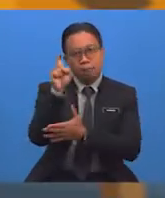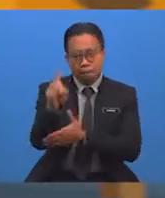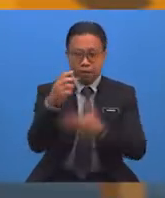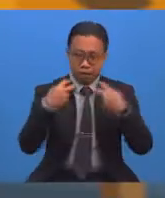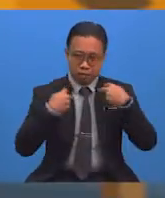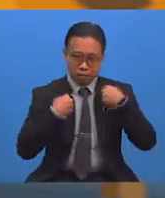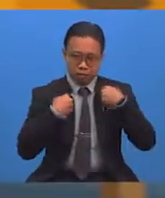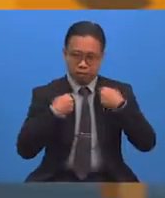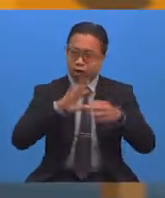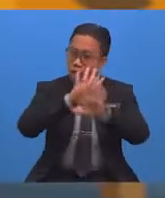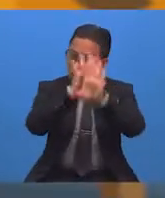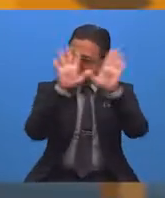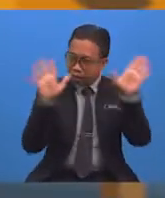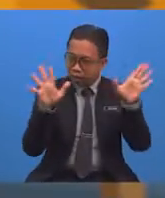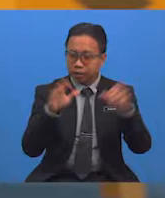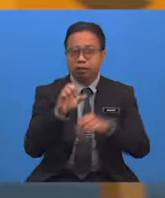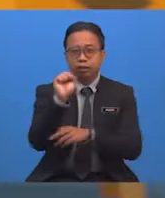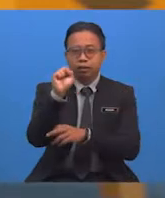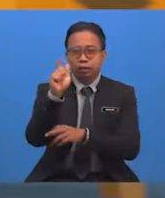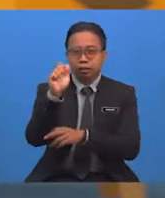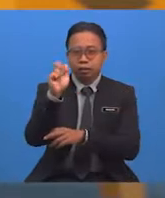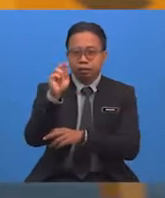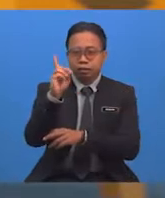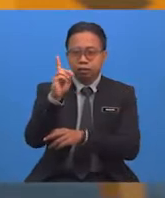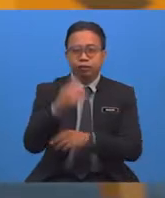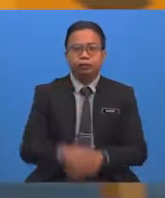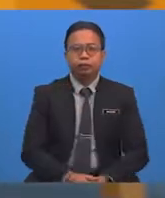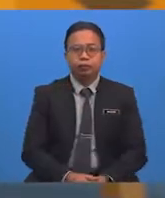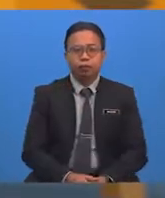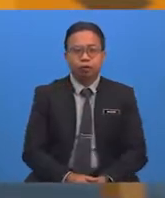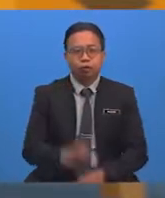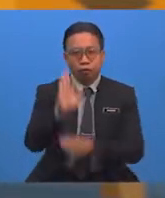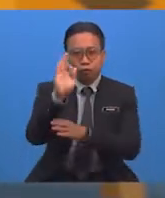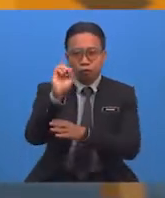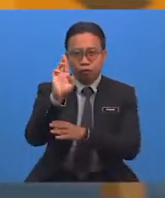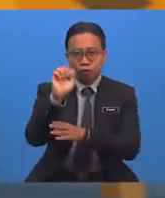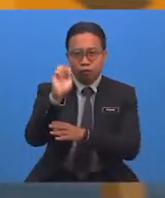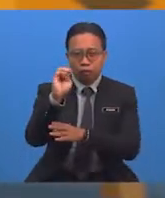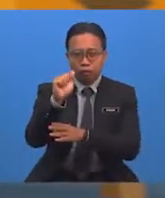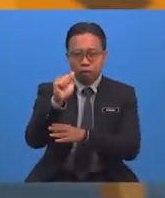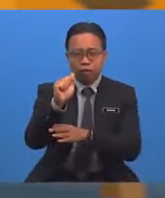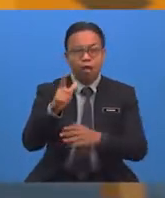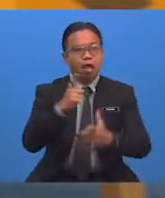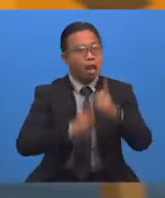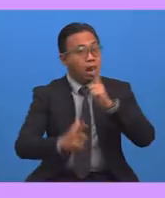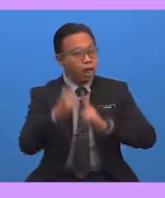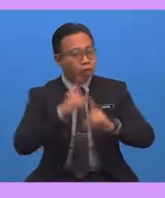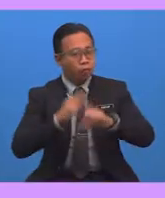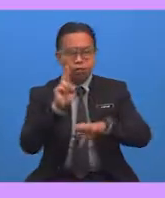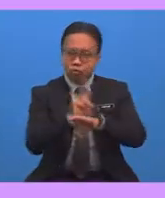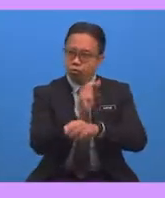have a clear stand. Formal and persuasive language should be